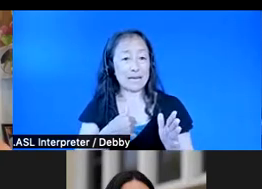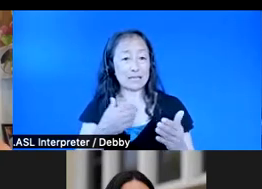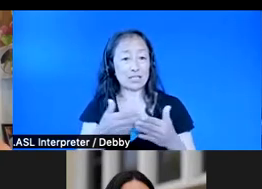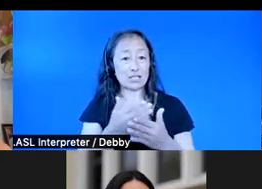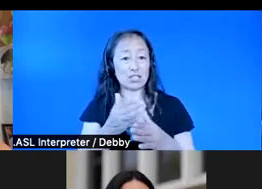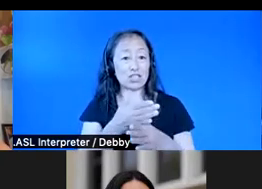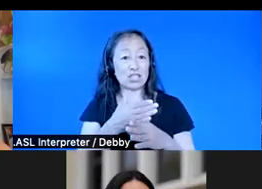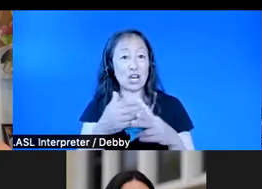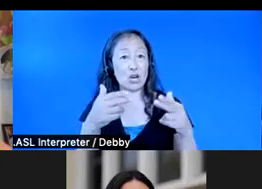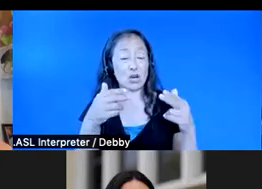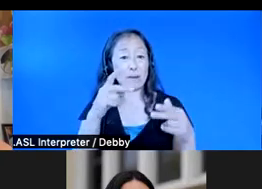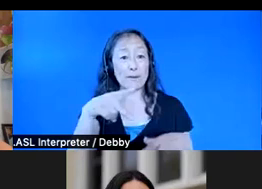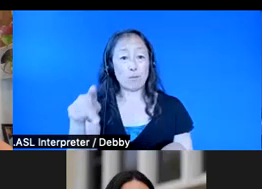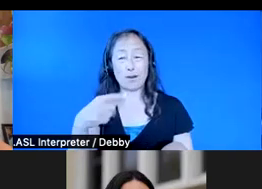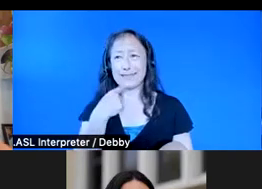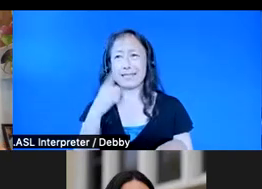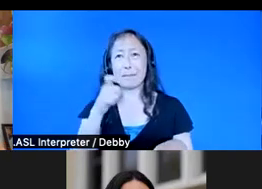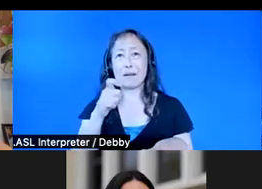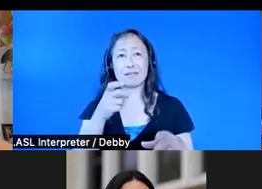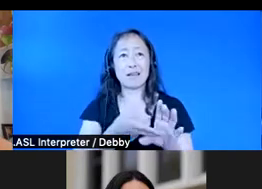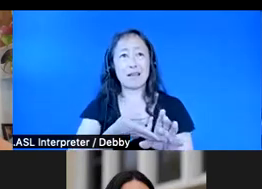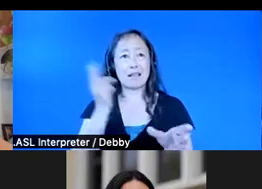my preferences and come back.